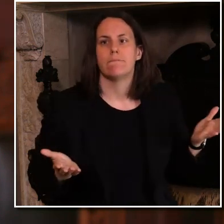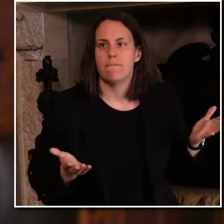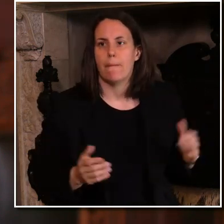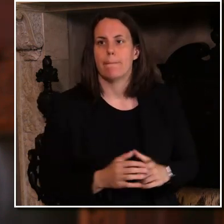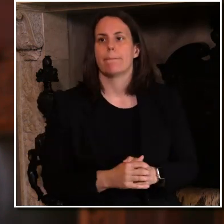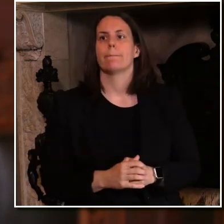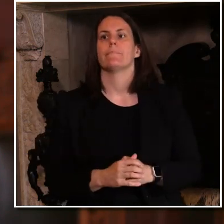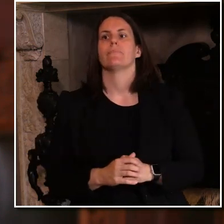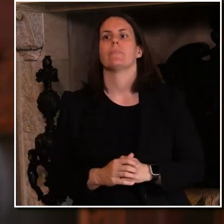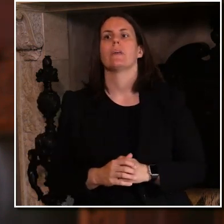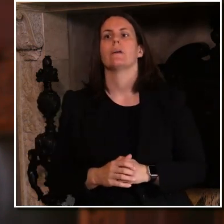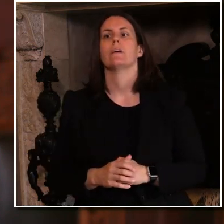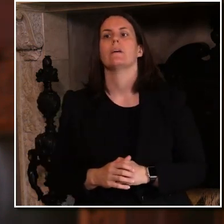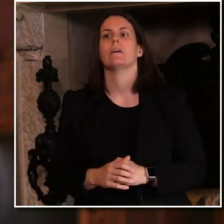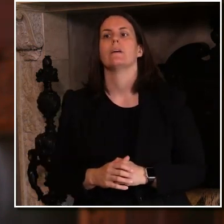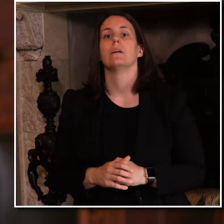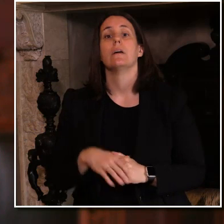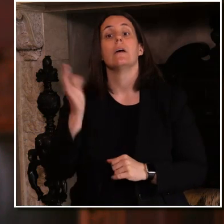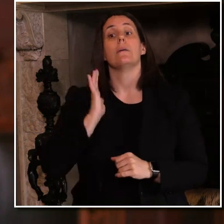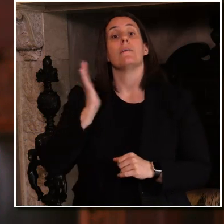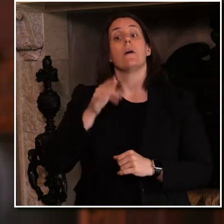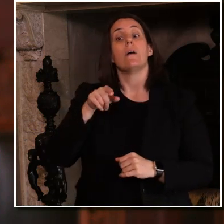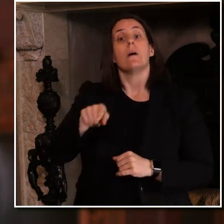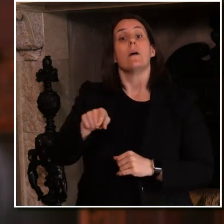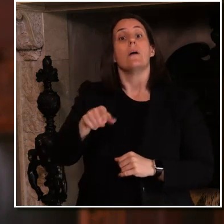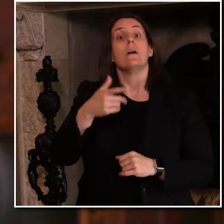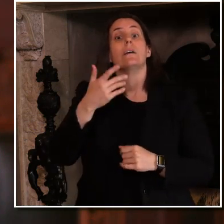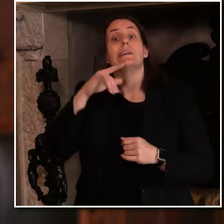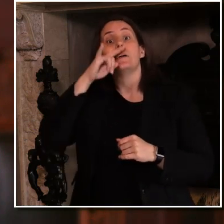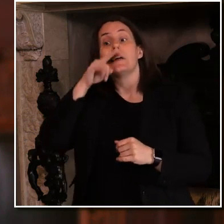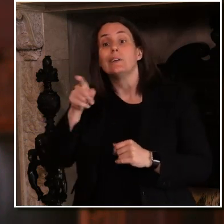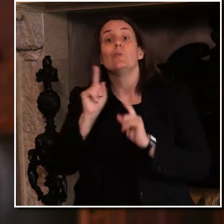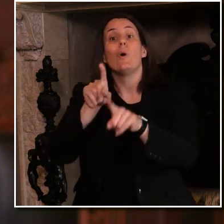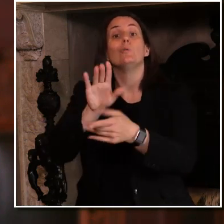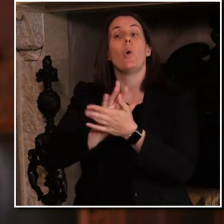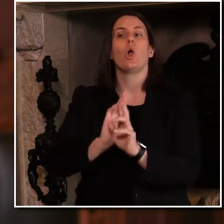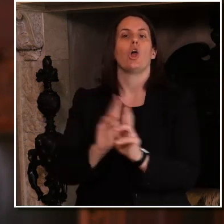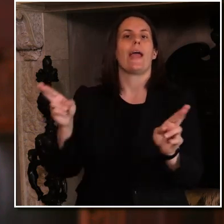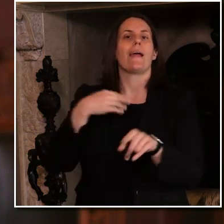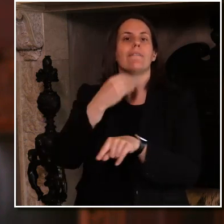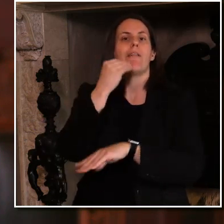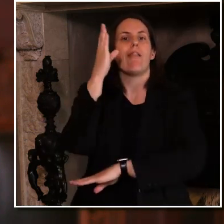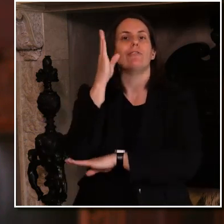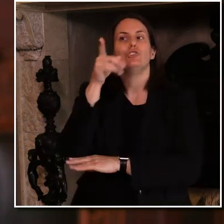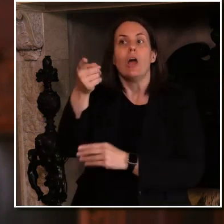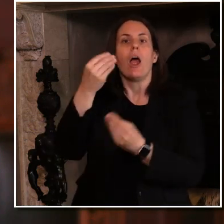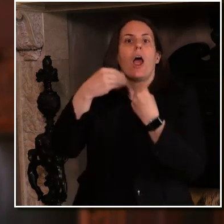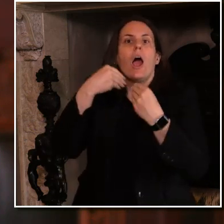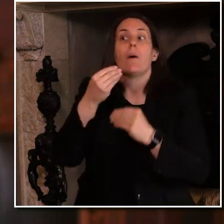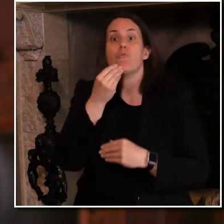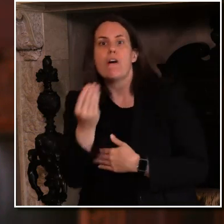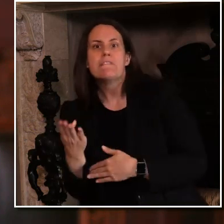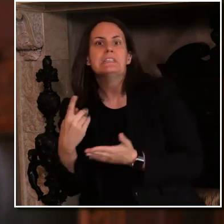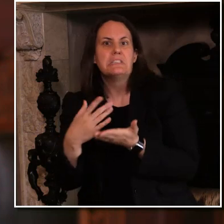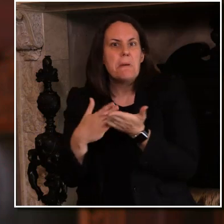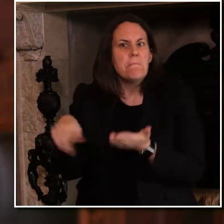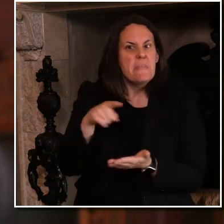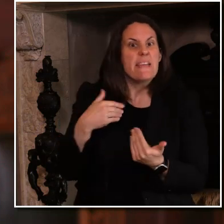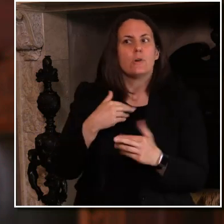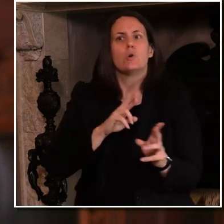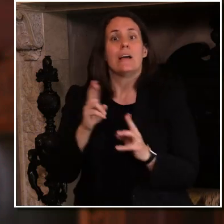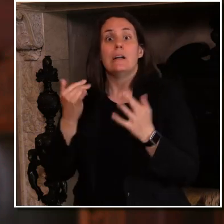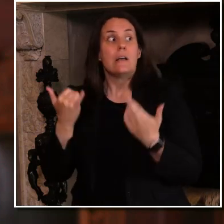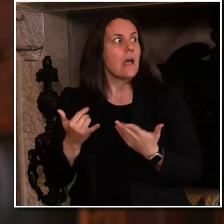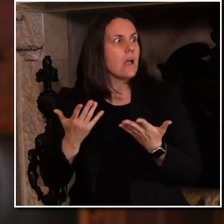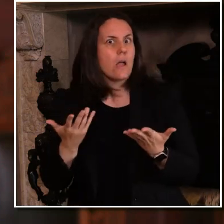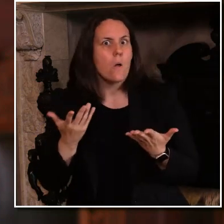these students are unable to access that food. We know many districts and community organizations are working tirelessly to